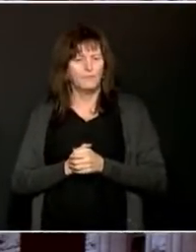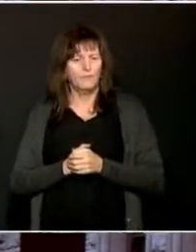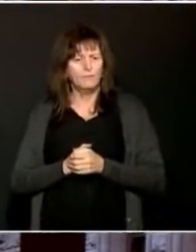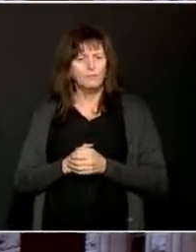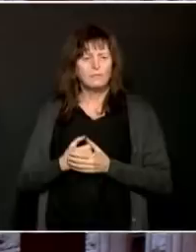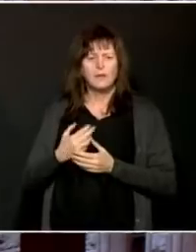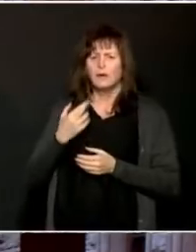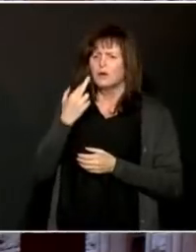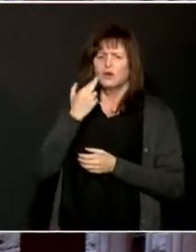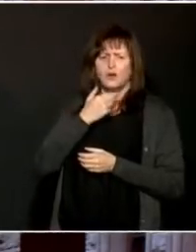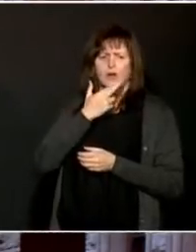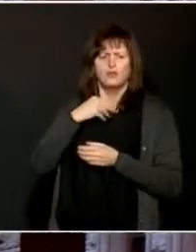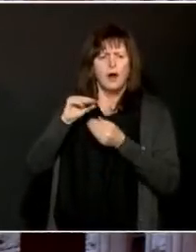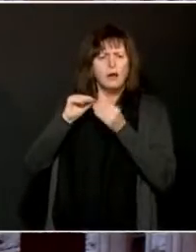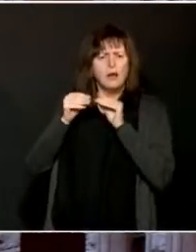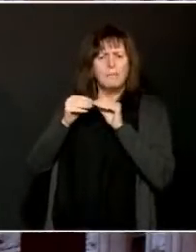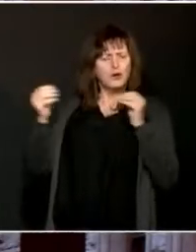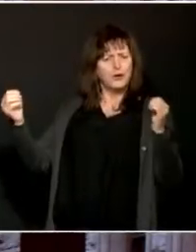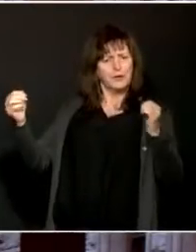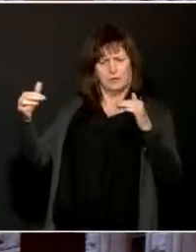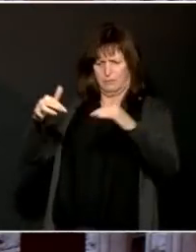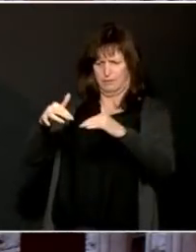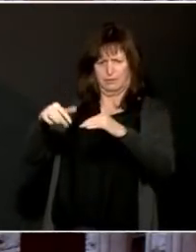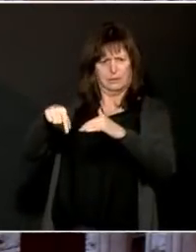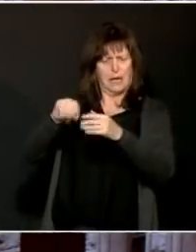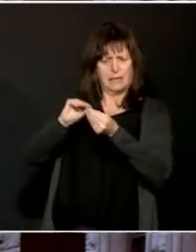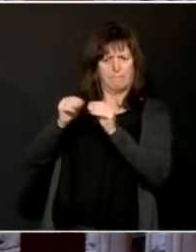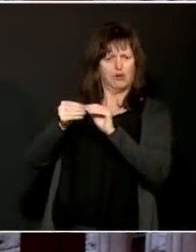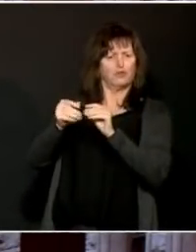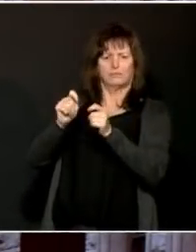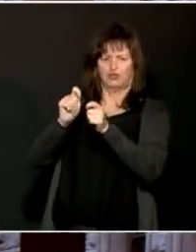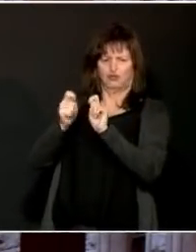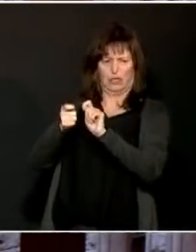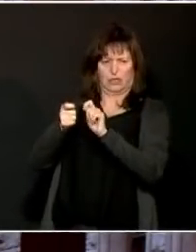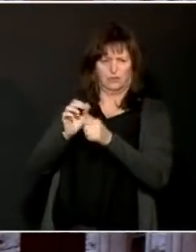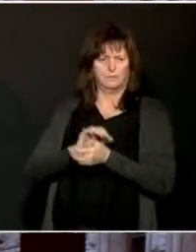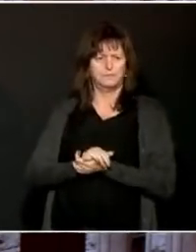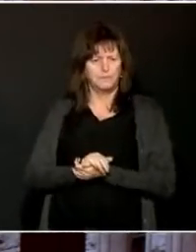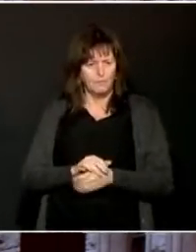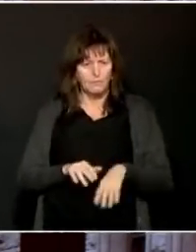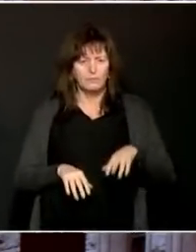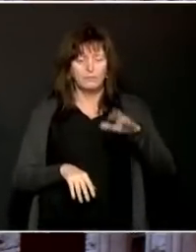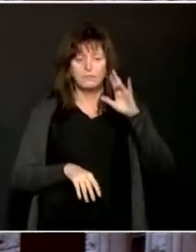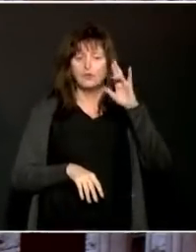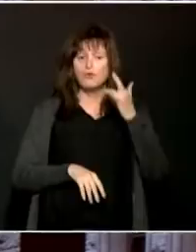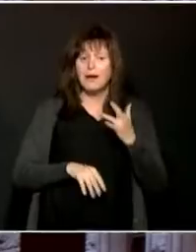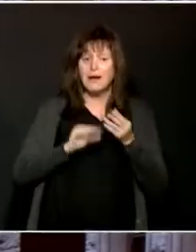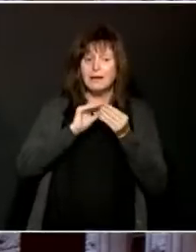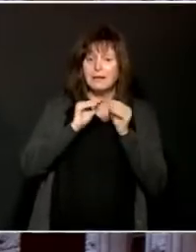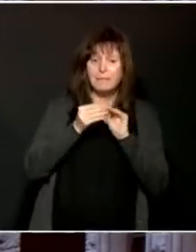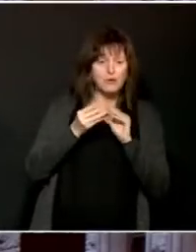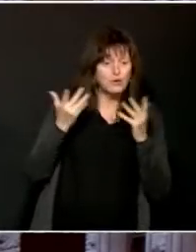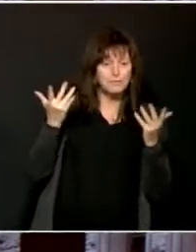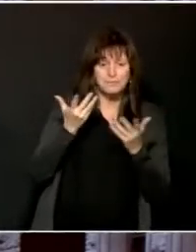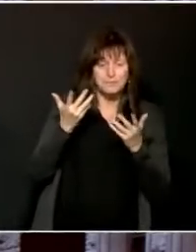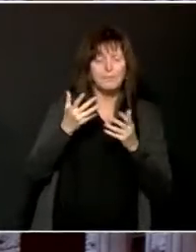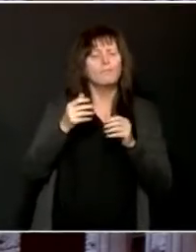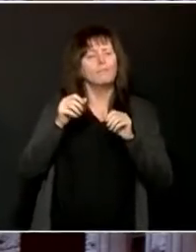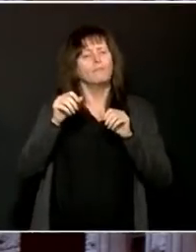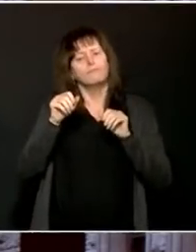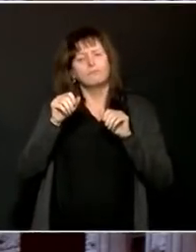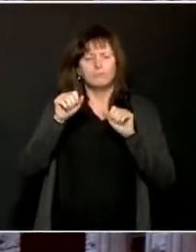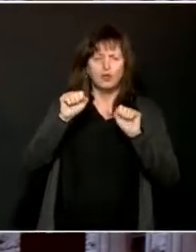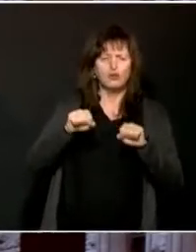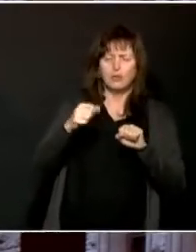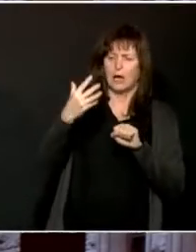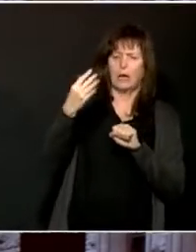weekend, including also in the gray zone, some changes there where we said you could have patio or outdoor dining, but there was